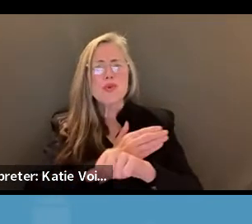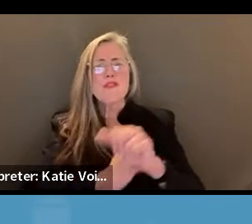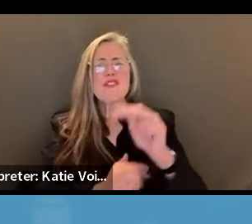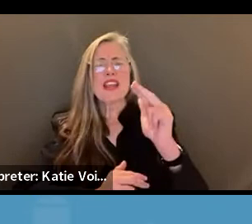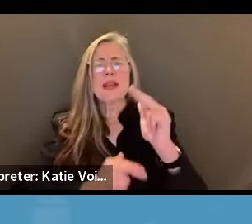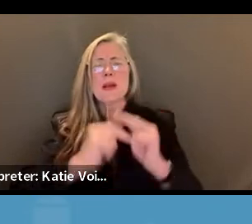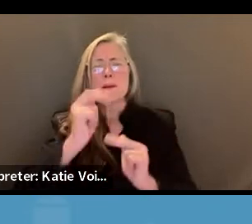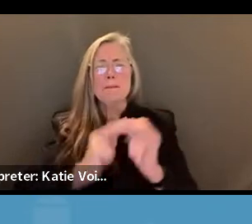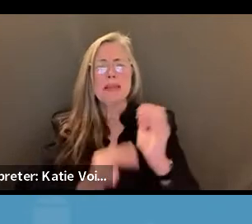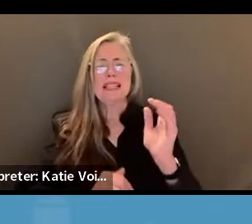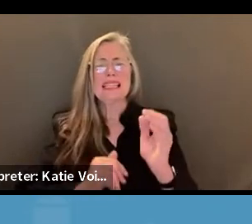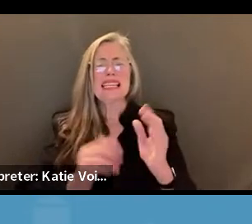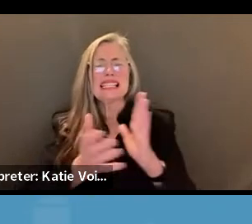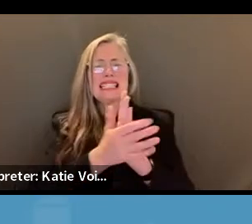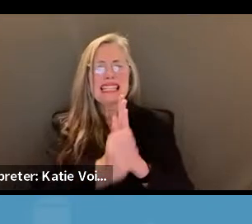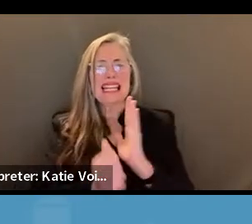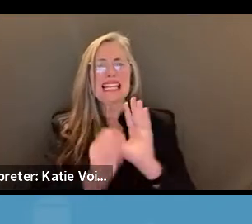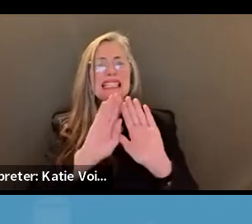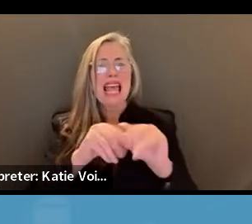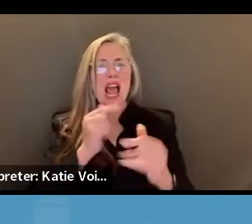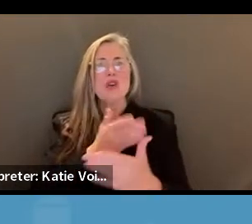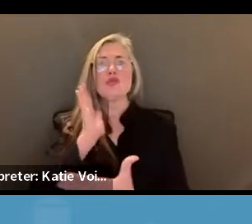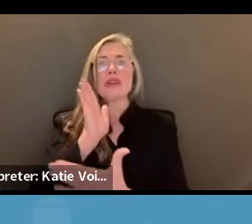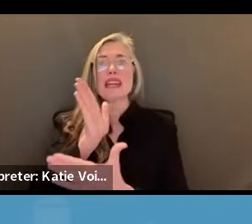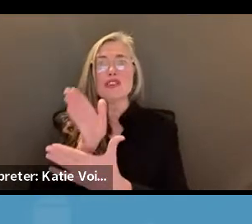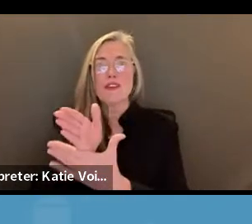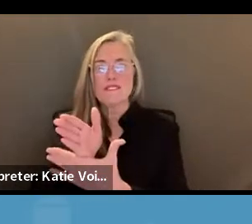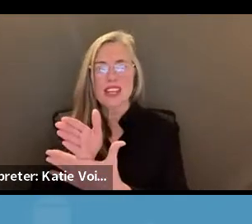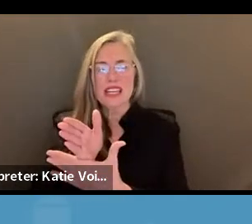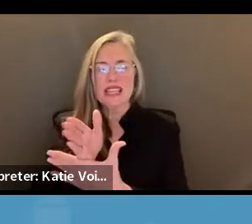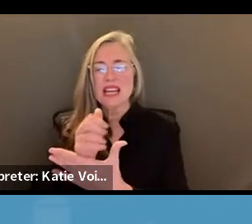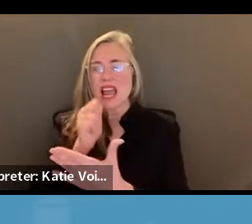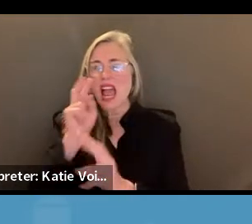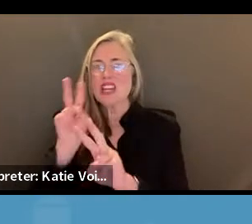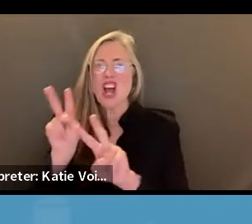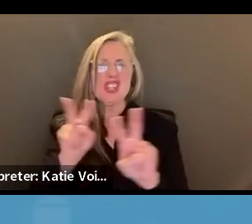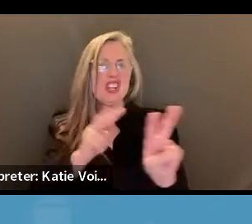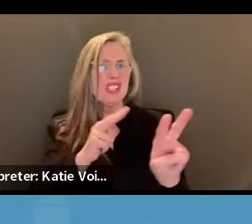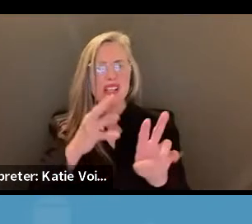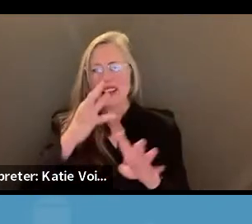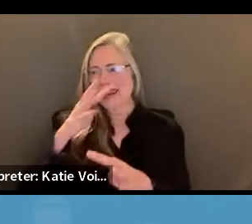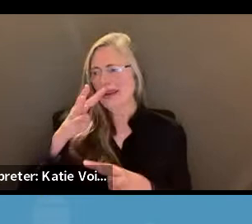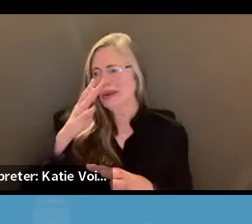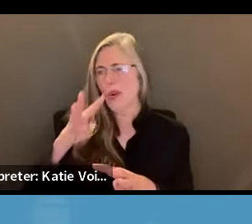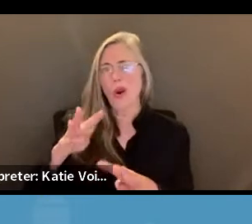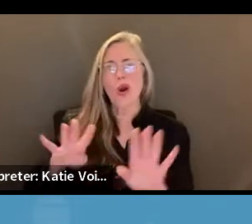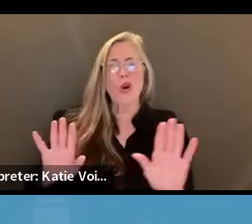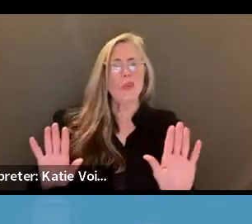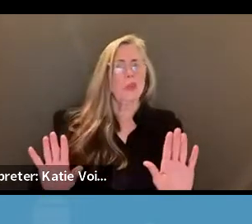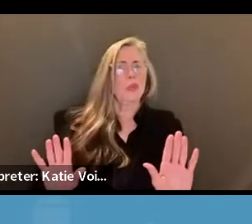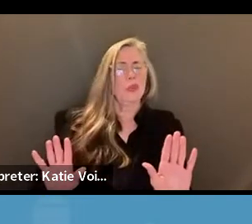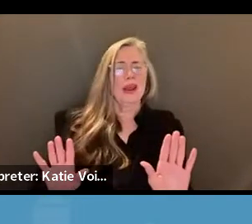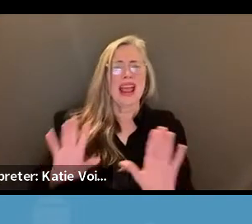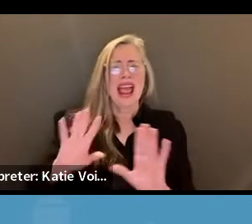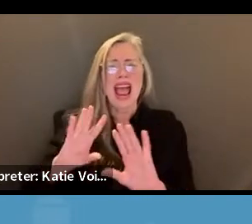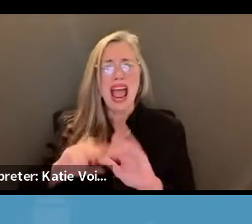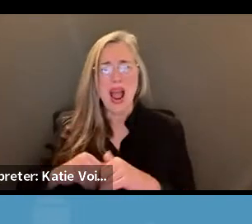how to intervene and in these situations. And I know that it can be really